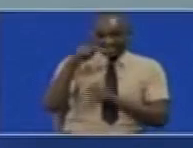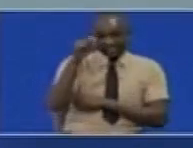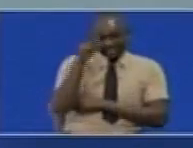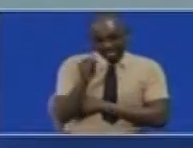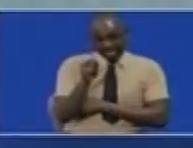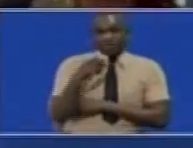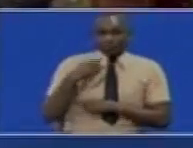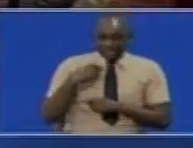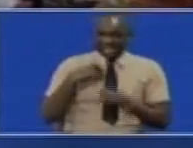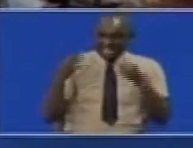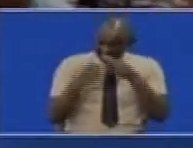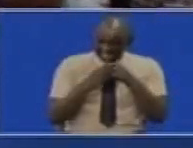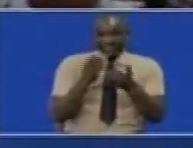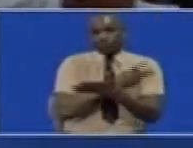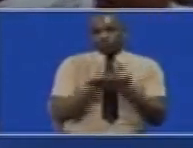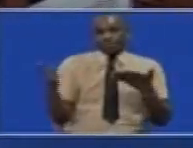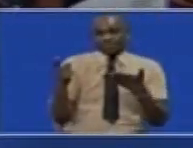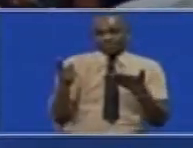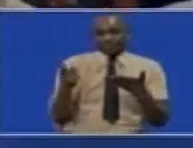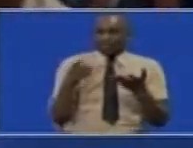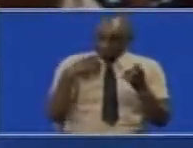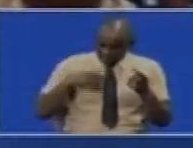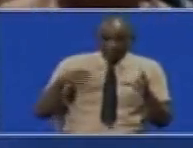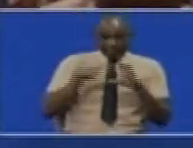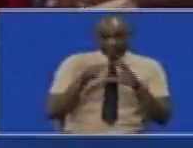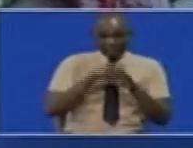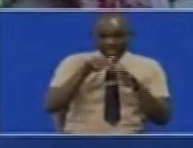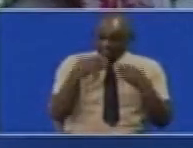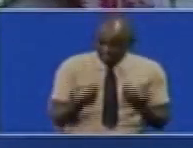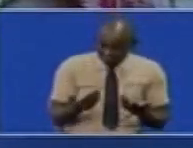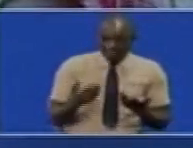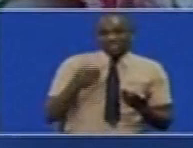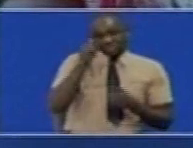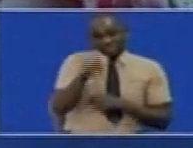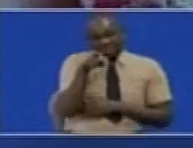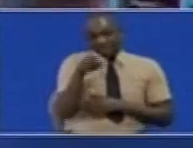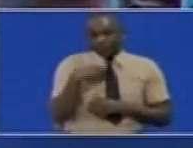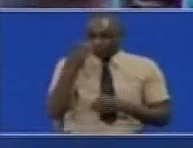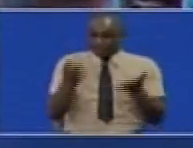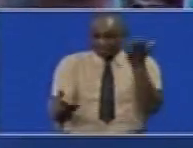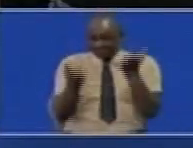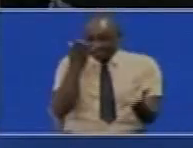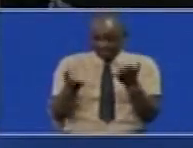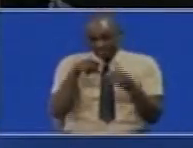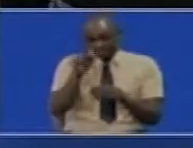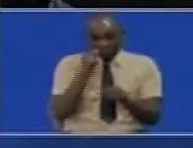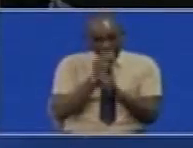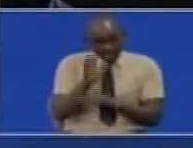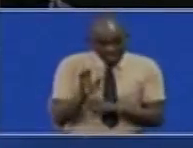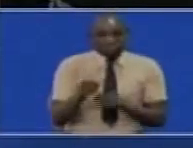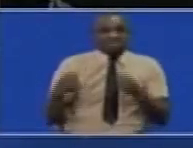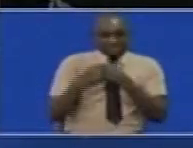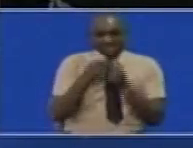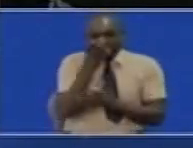run for 8 straight weeks. 12 participants will face a panel of judges who will evaluate their ideas on weekly